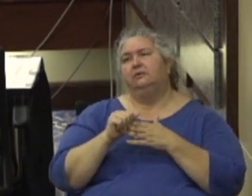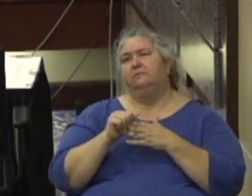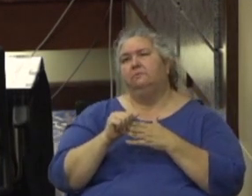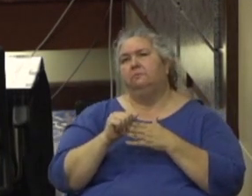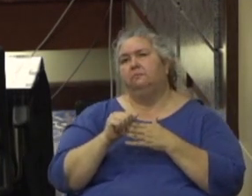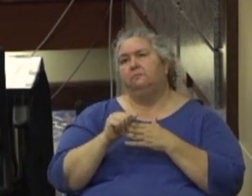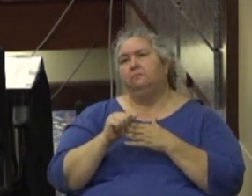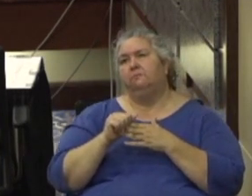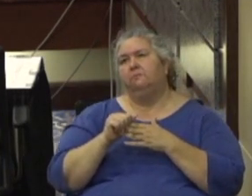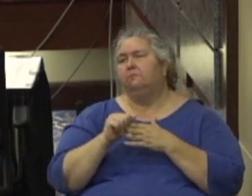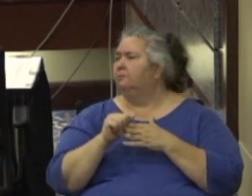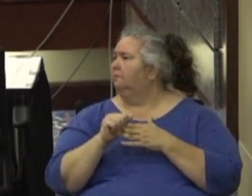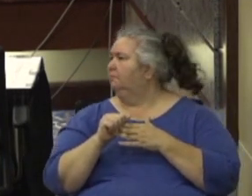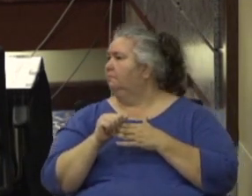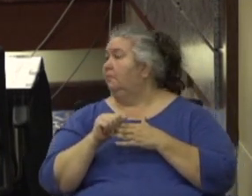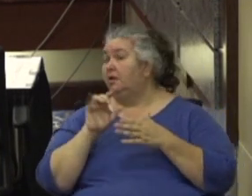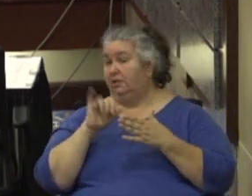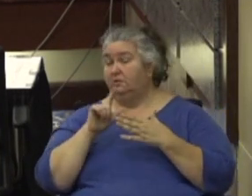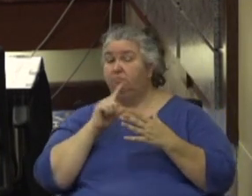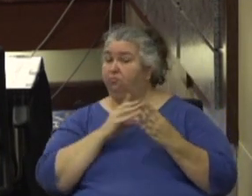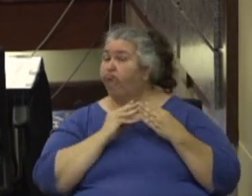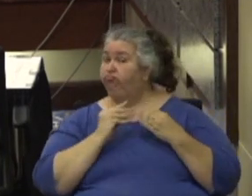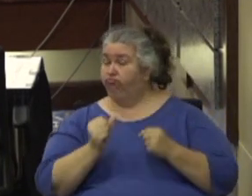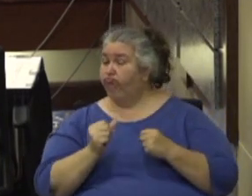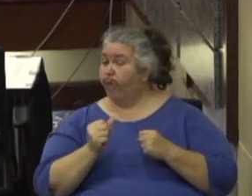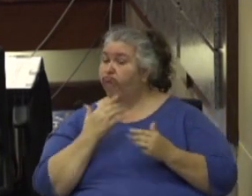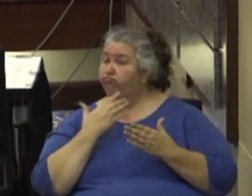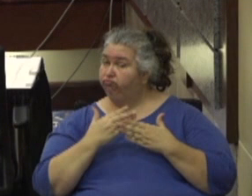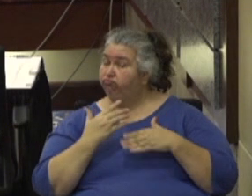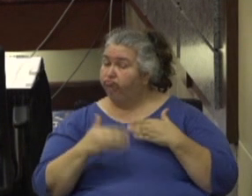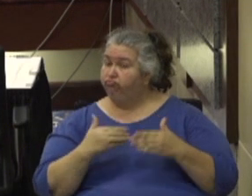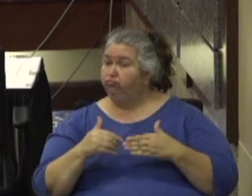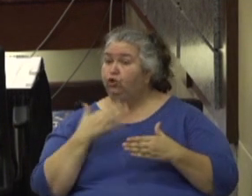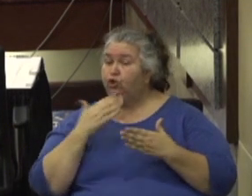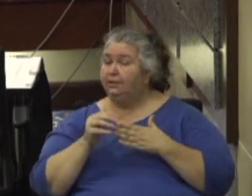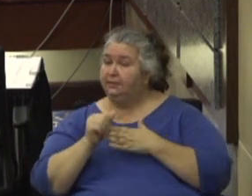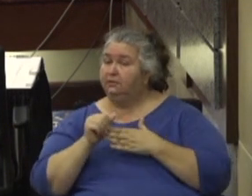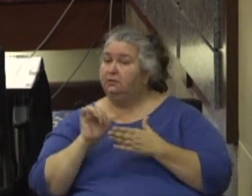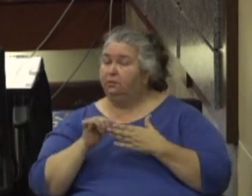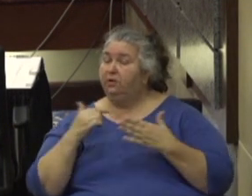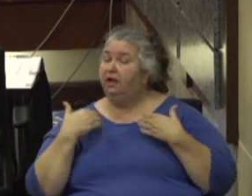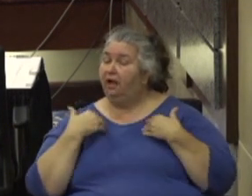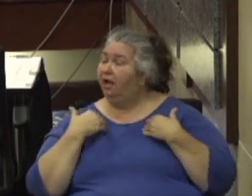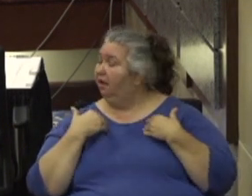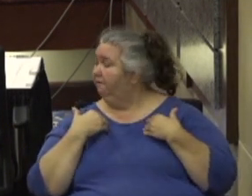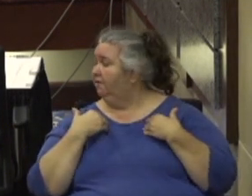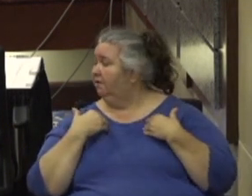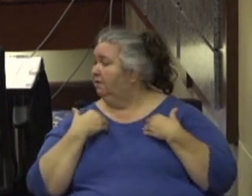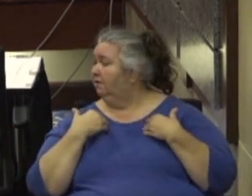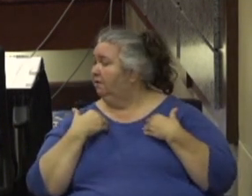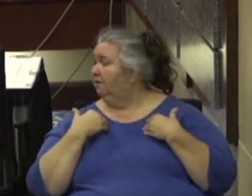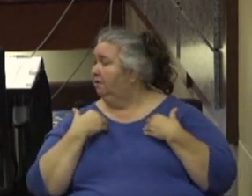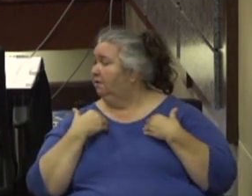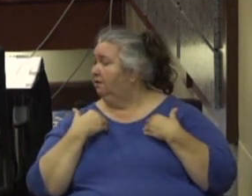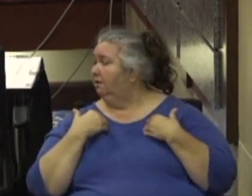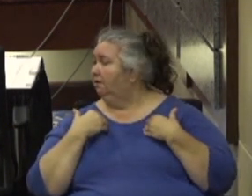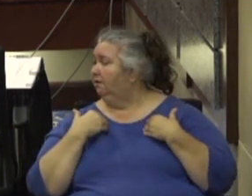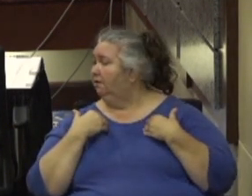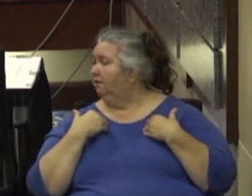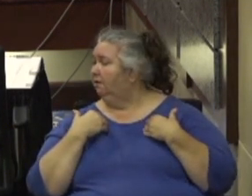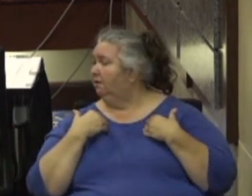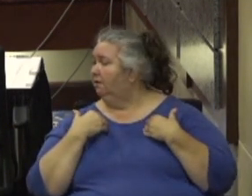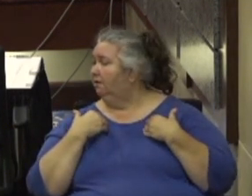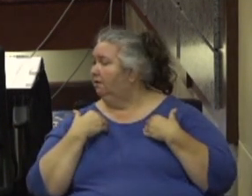this efficient and great leadership that we have in John Bible and Alfred Solano and Matt Nutters, and